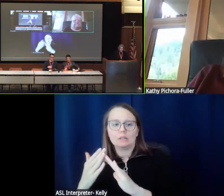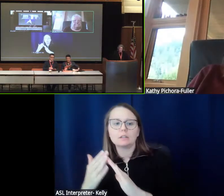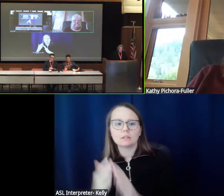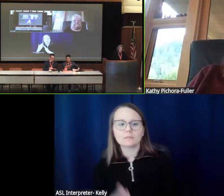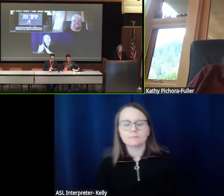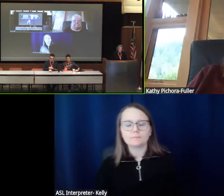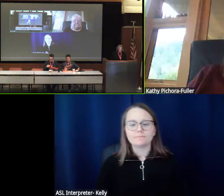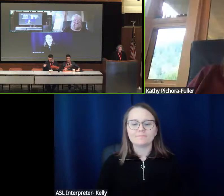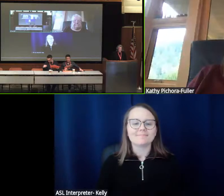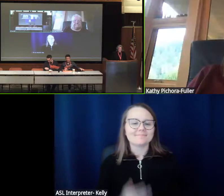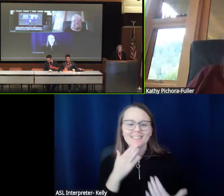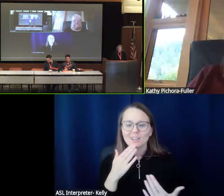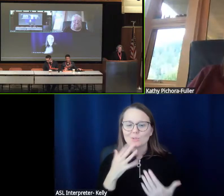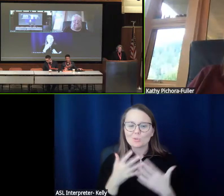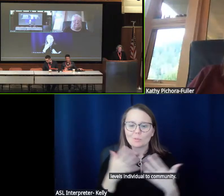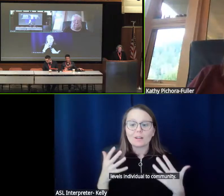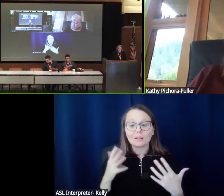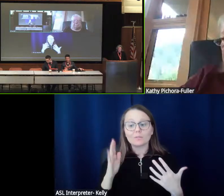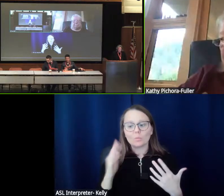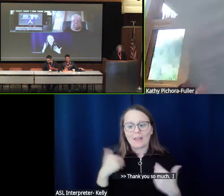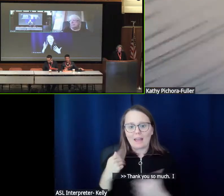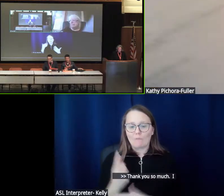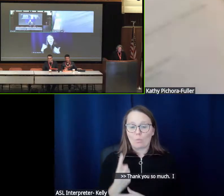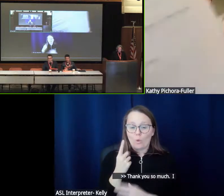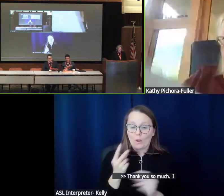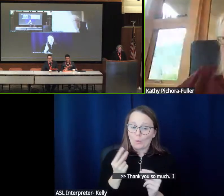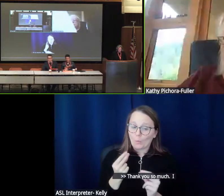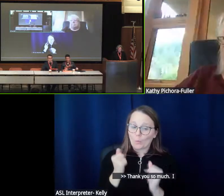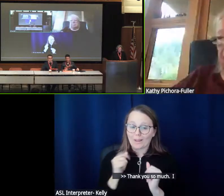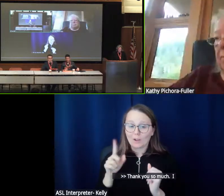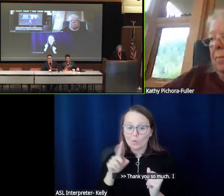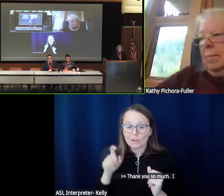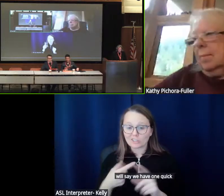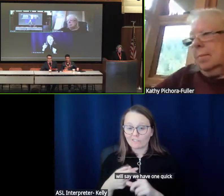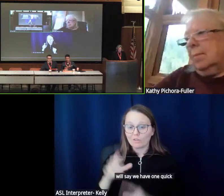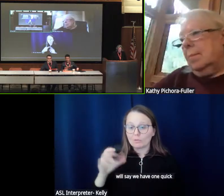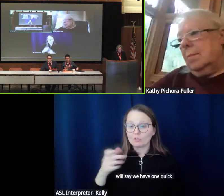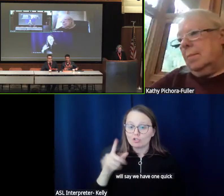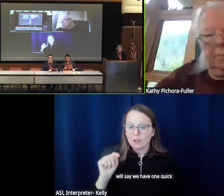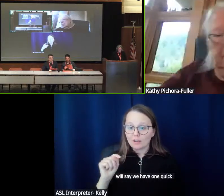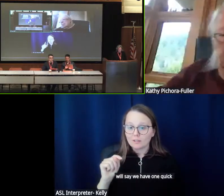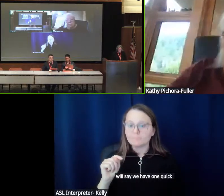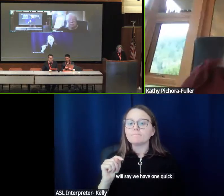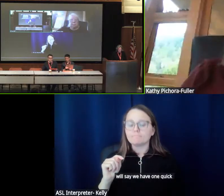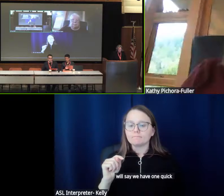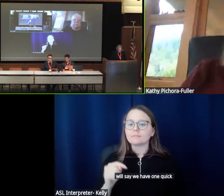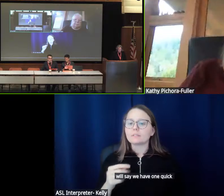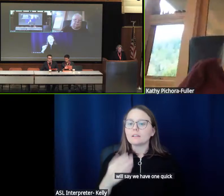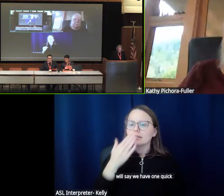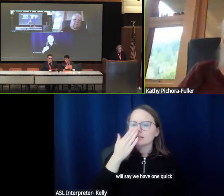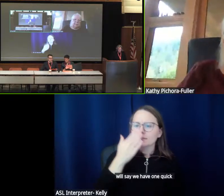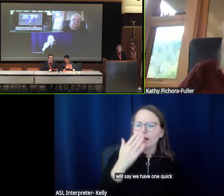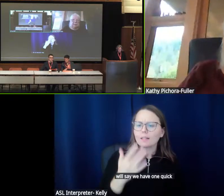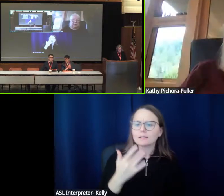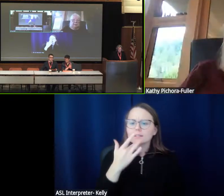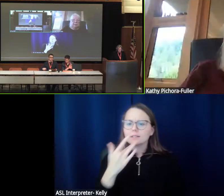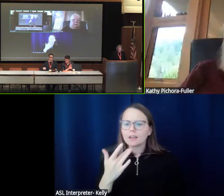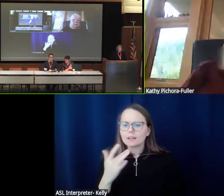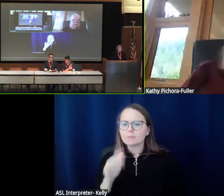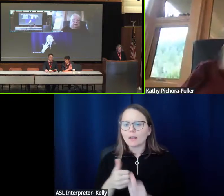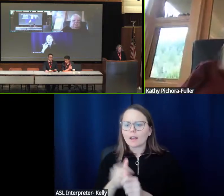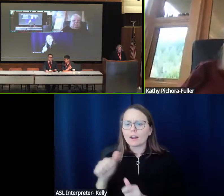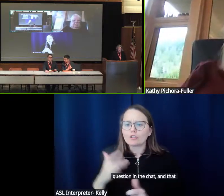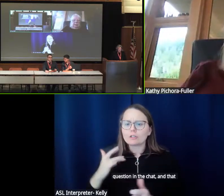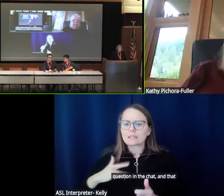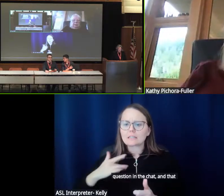Thank you so much. I will say we have one quick question in the chat, and that is: smell and taste are behind the other sensory areas for being